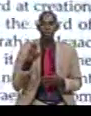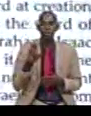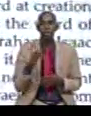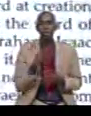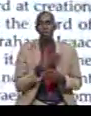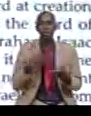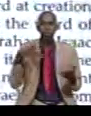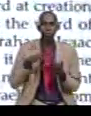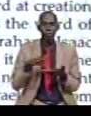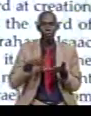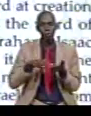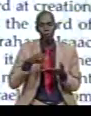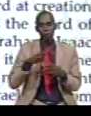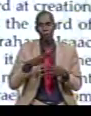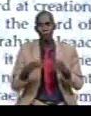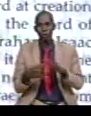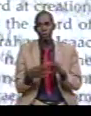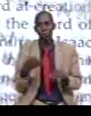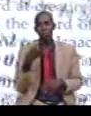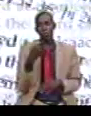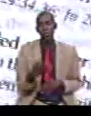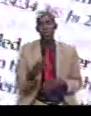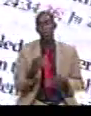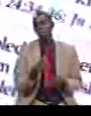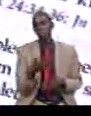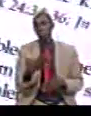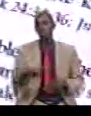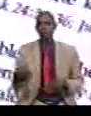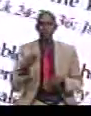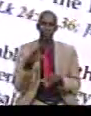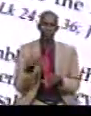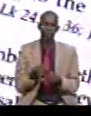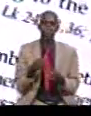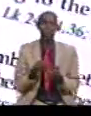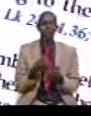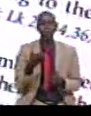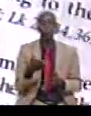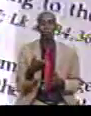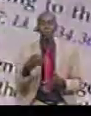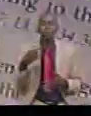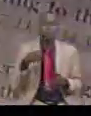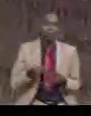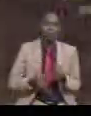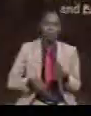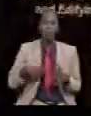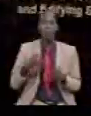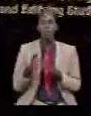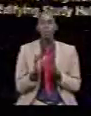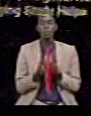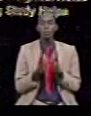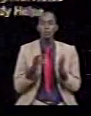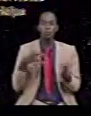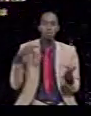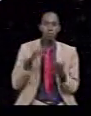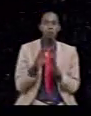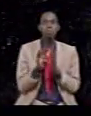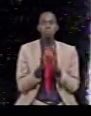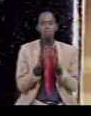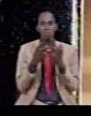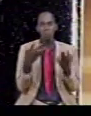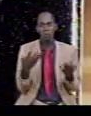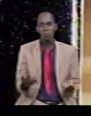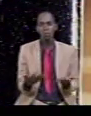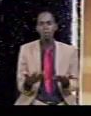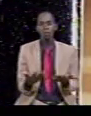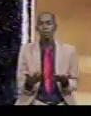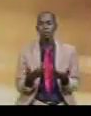on holiness, and other select topics. Deeper Life Study Bible comes in three genuine leather-bound